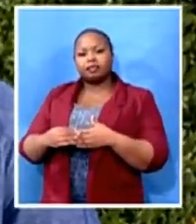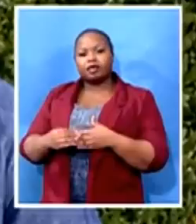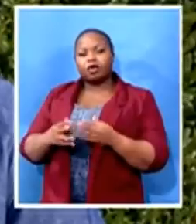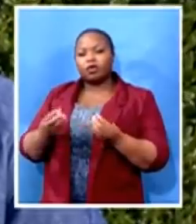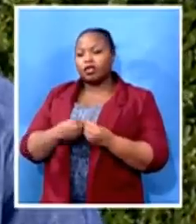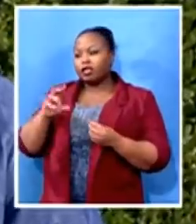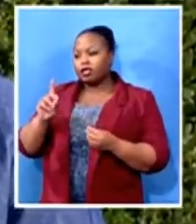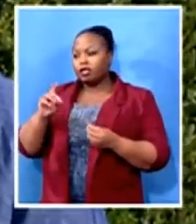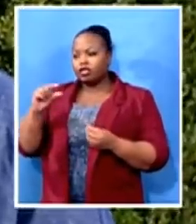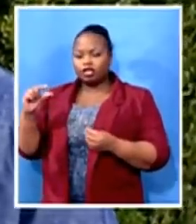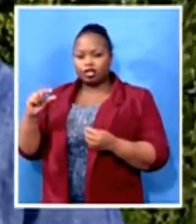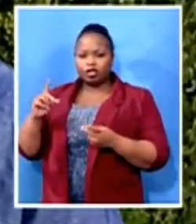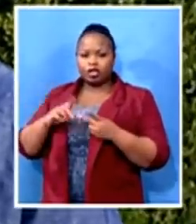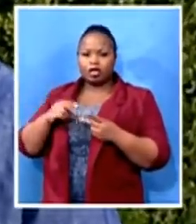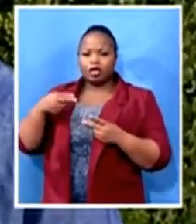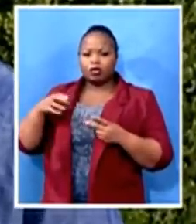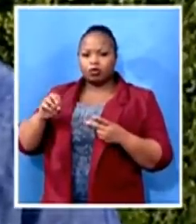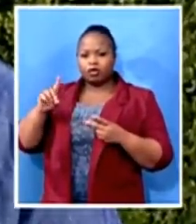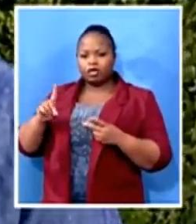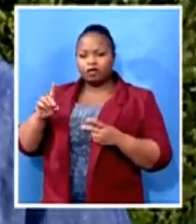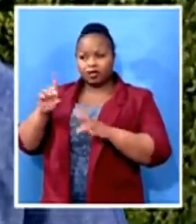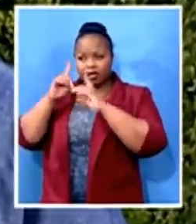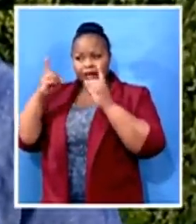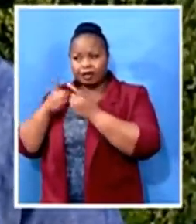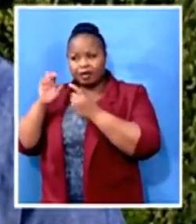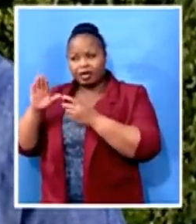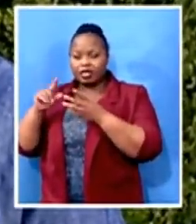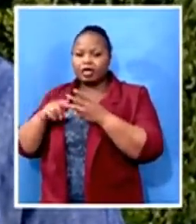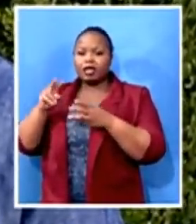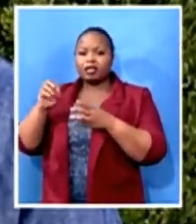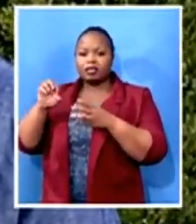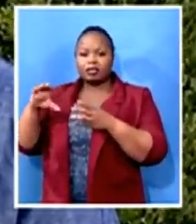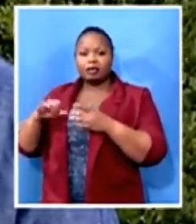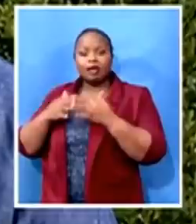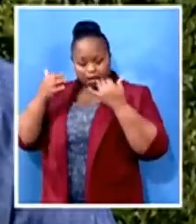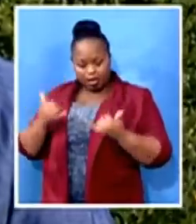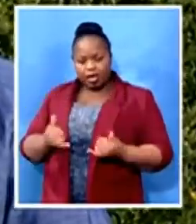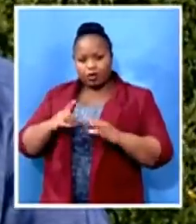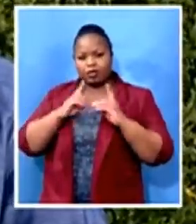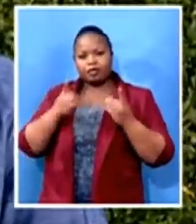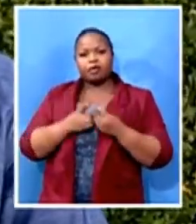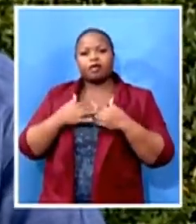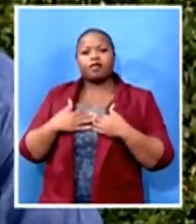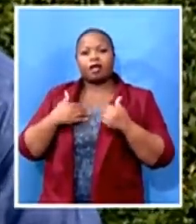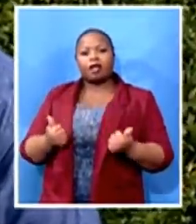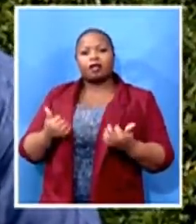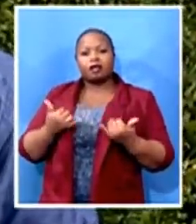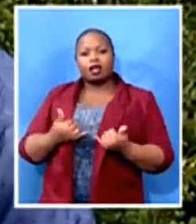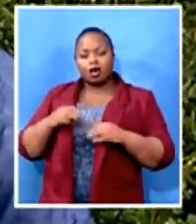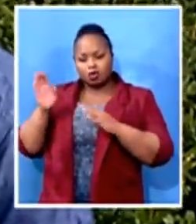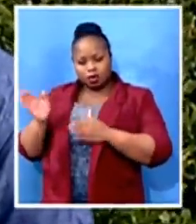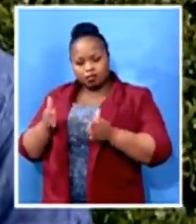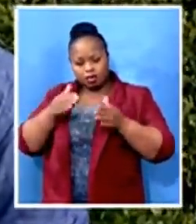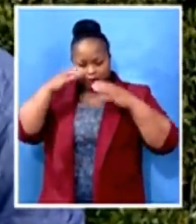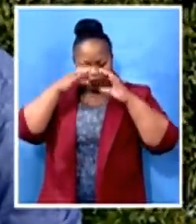of the department together with the MEC. As I'm speaking, the Department of Health has withdrawn its intention to interdict that.